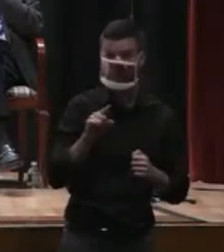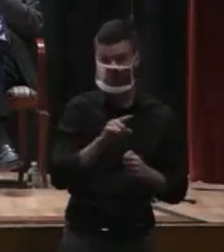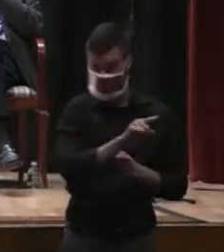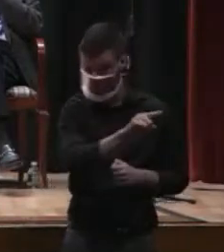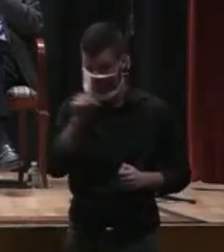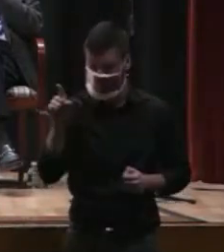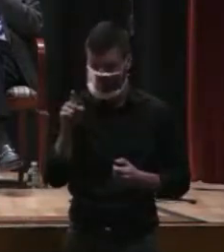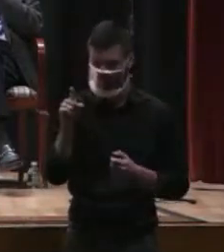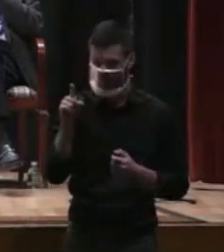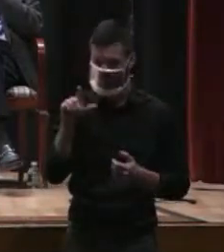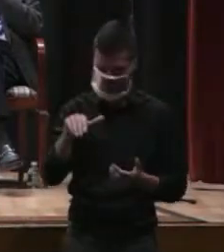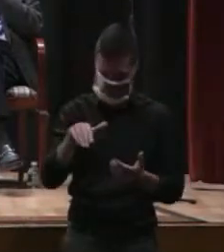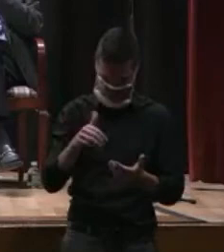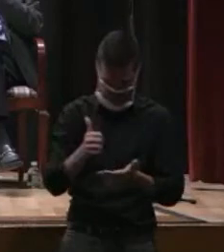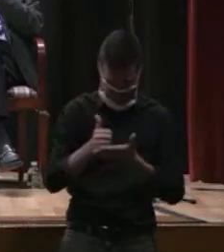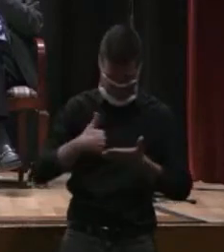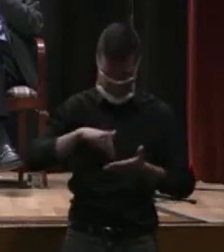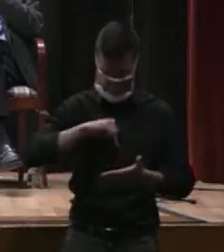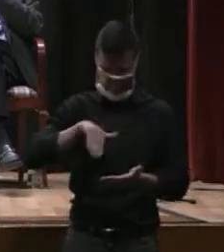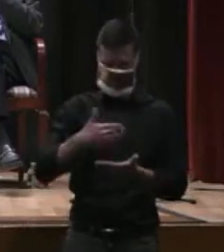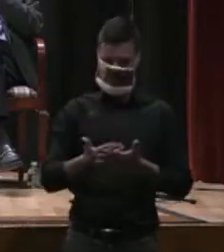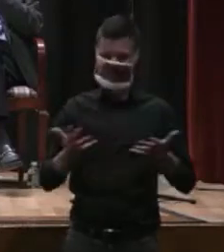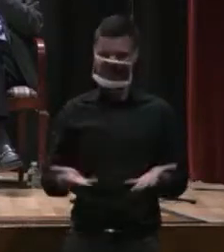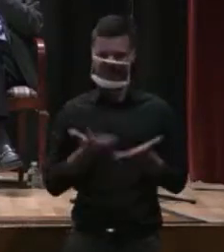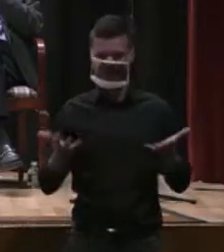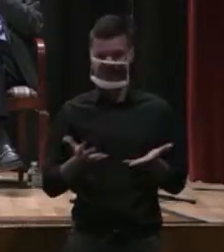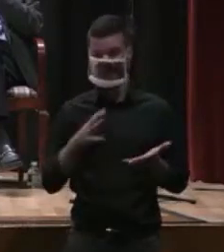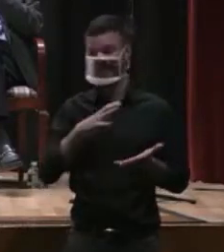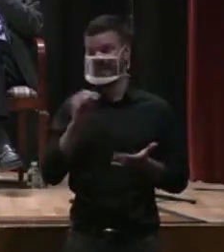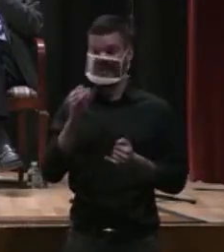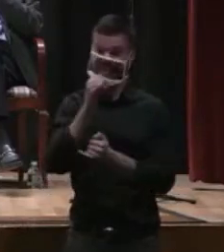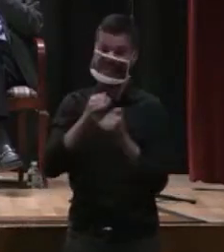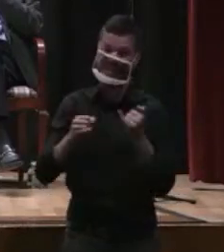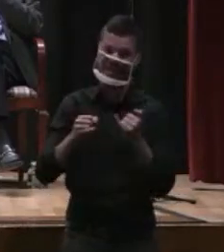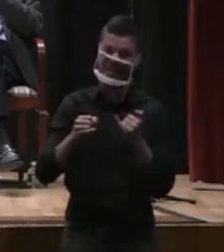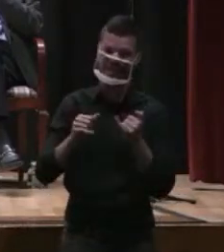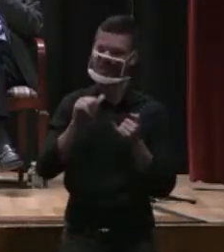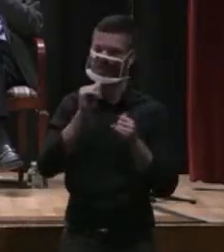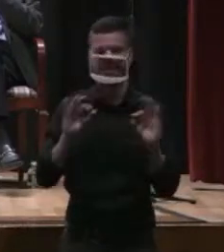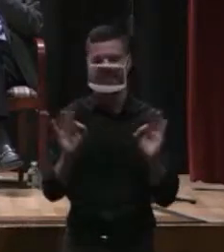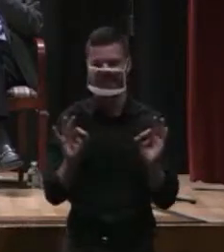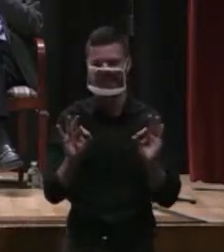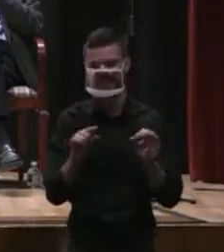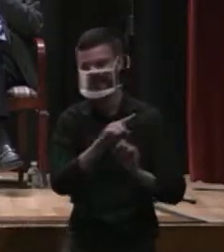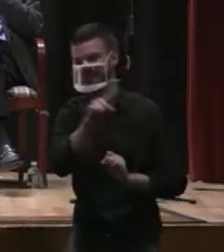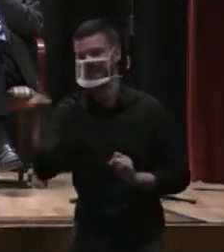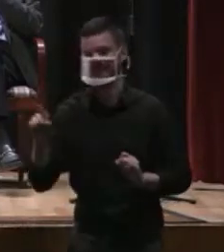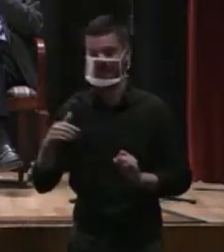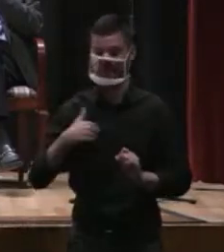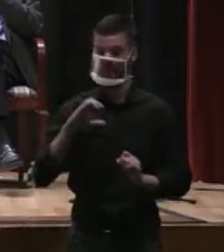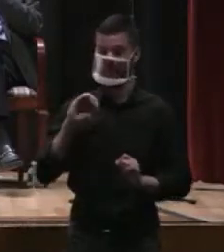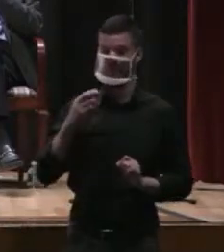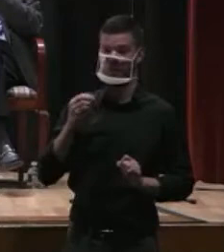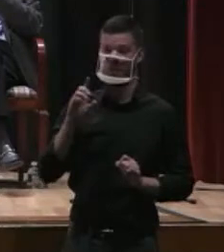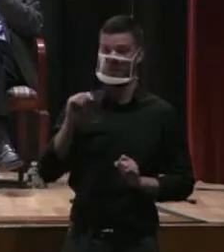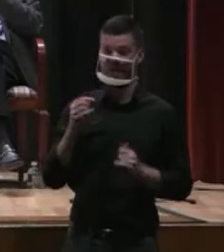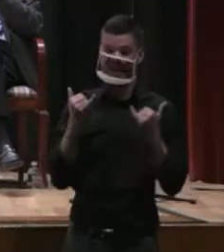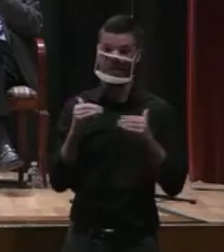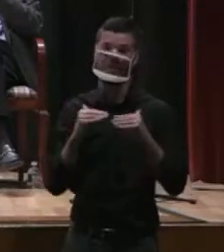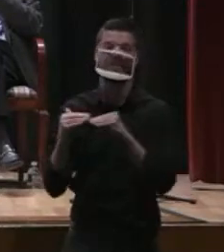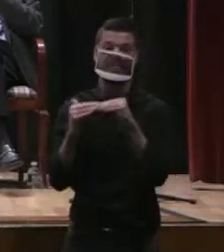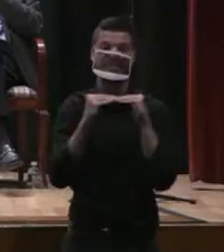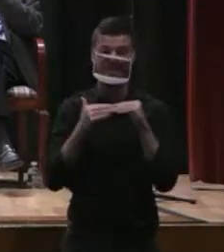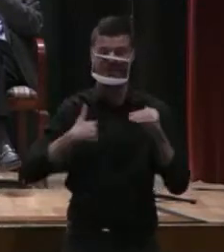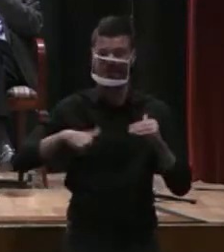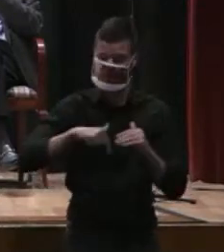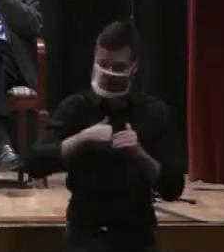us here. Last but not least, to my cohort, and now my colleagues, we stuck together and